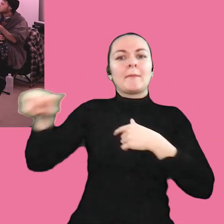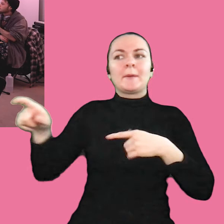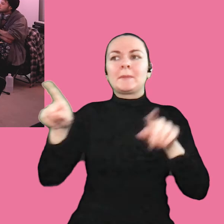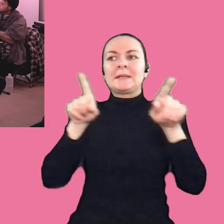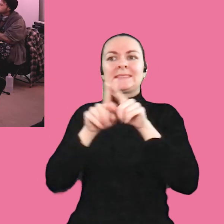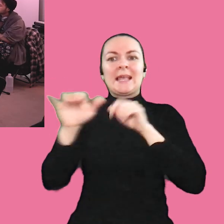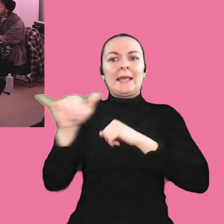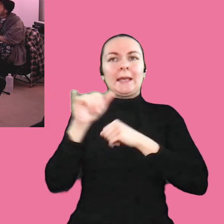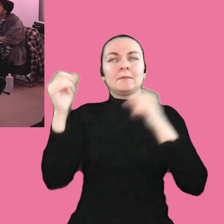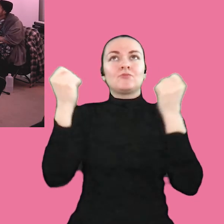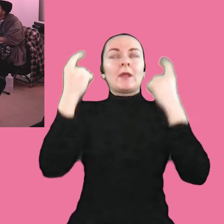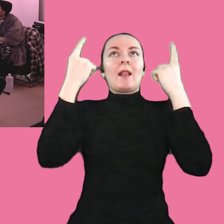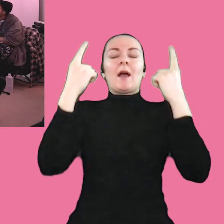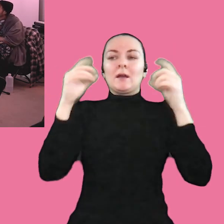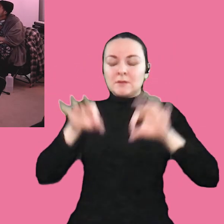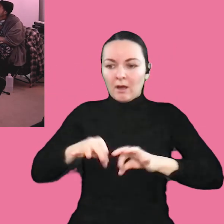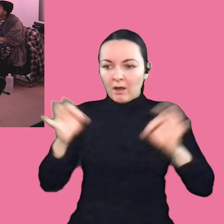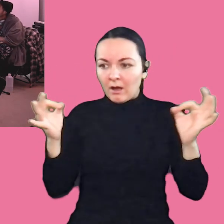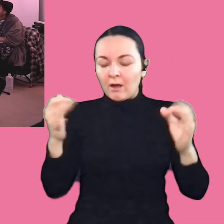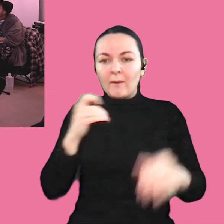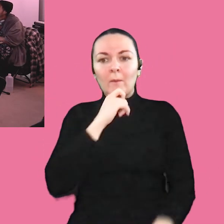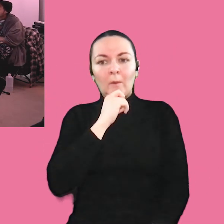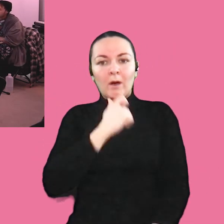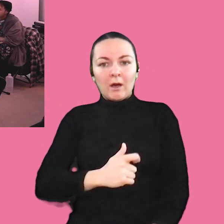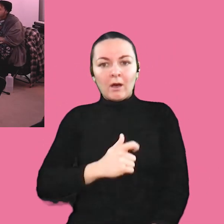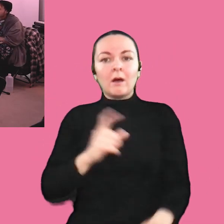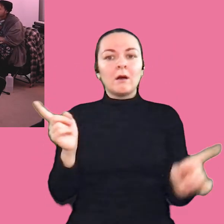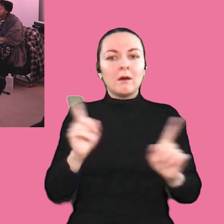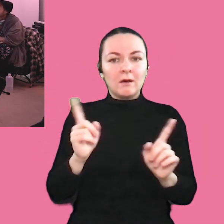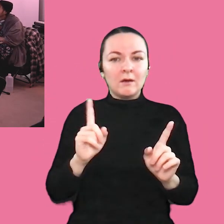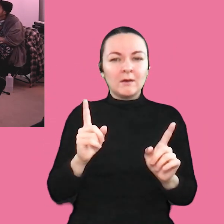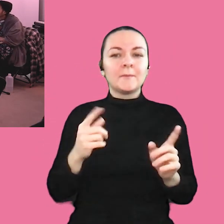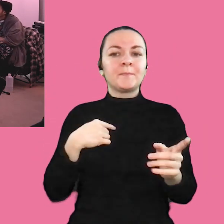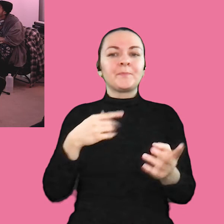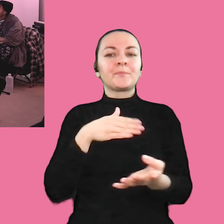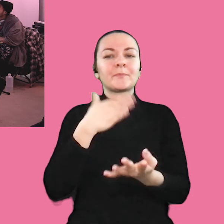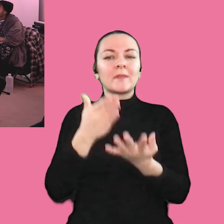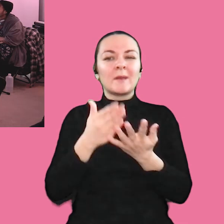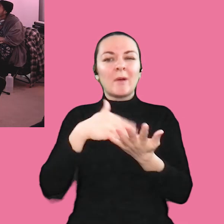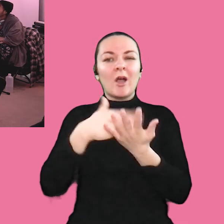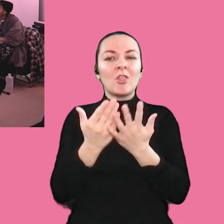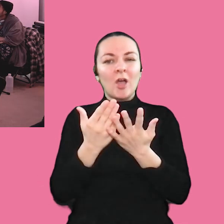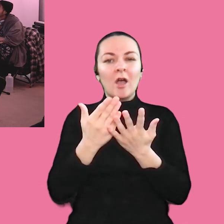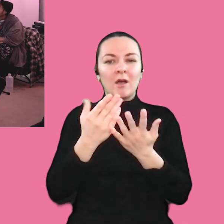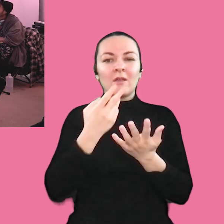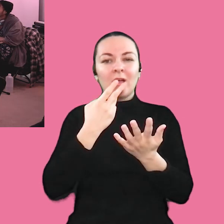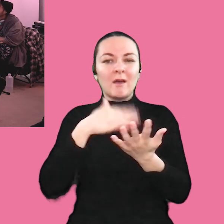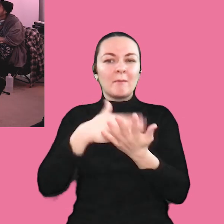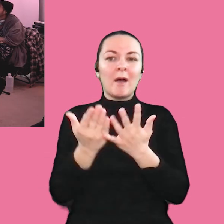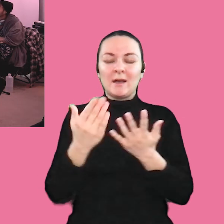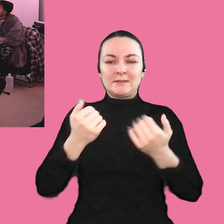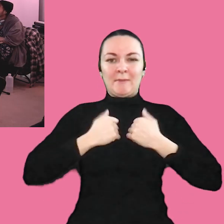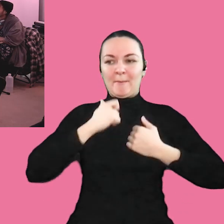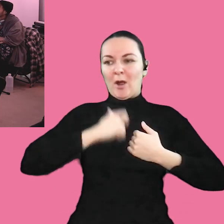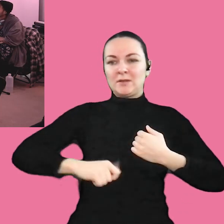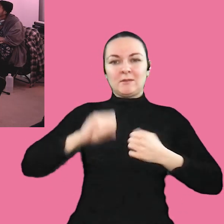have those same realizations. But then, interestingly, like in the third part, like the personal narrative just like drops away,